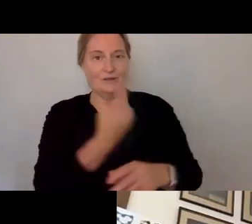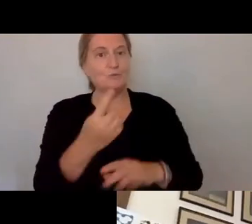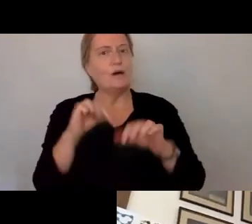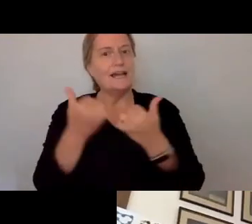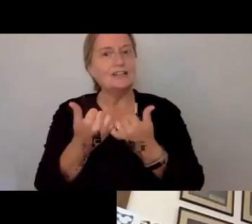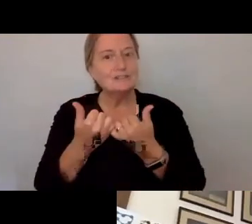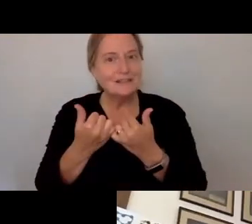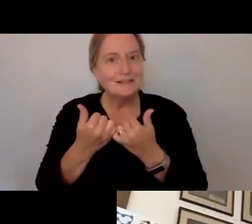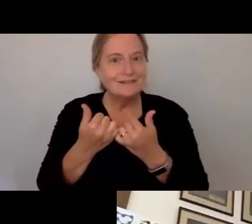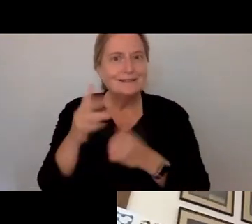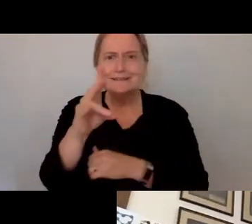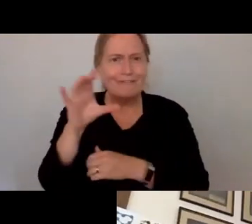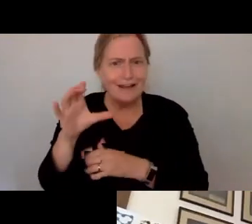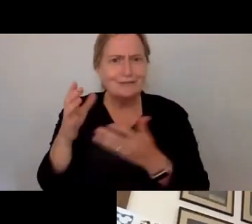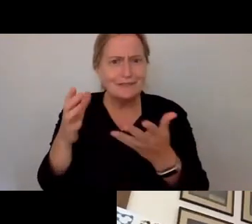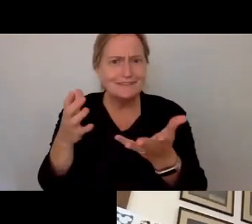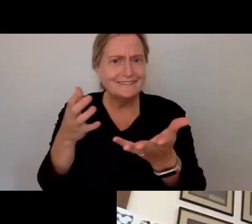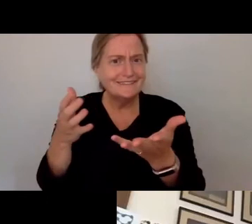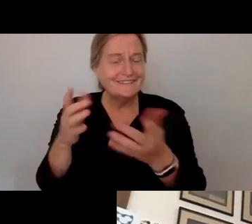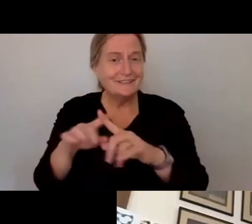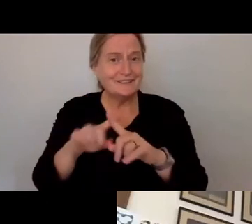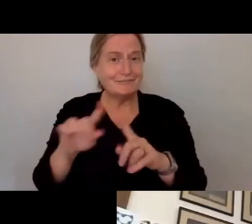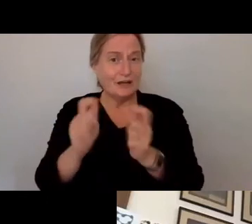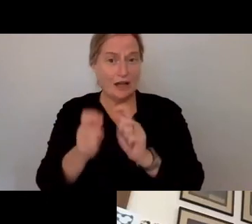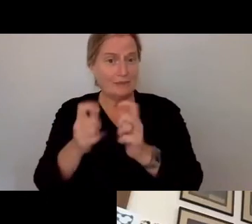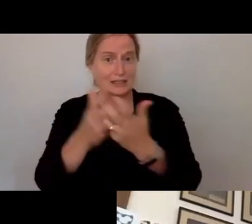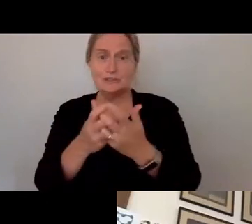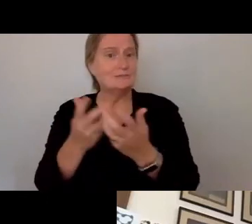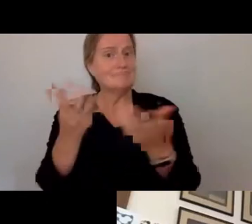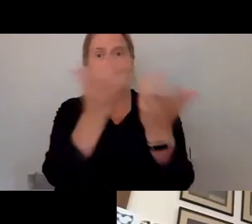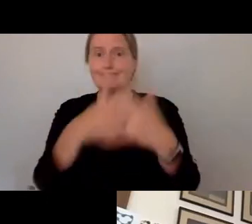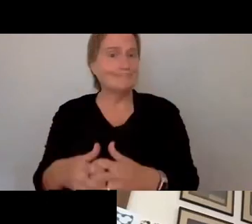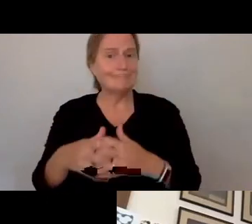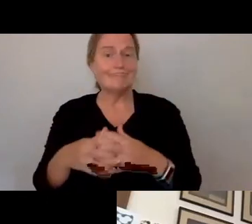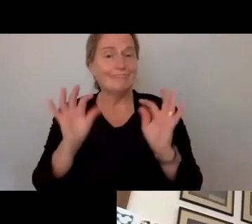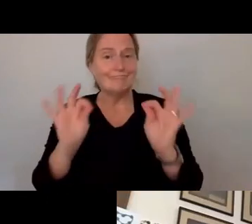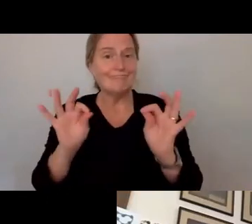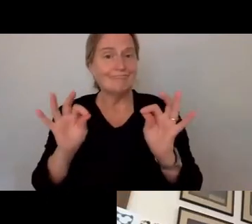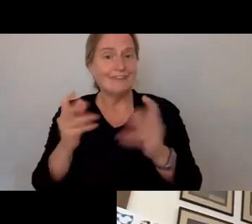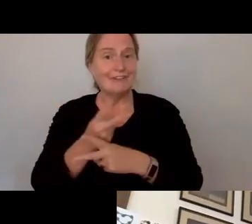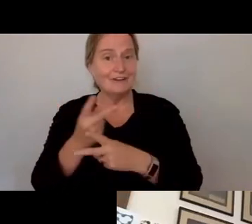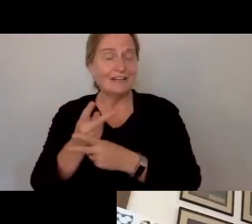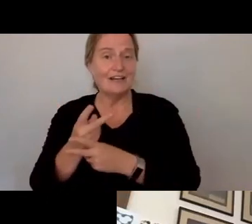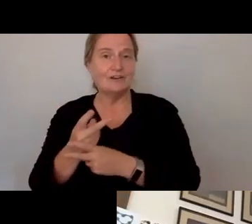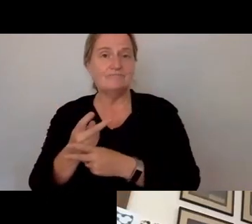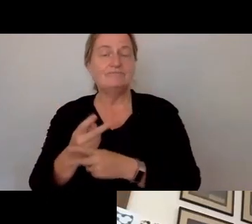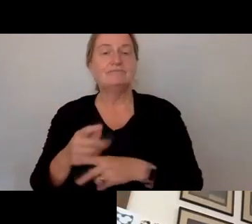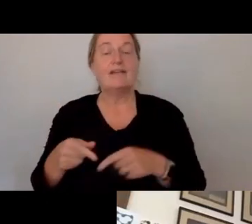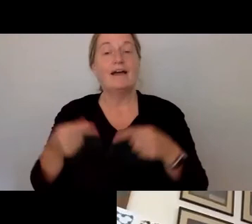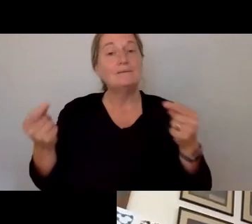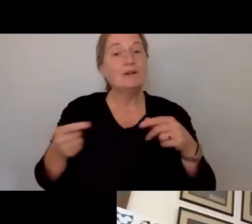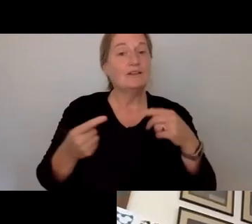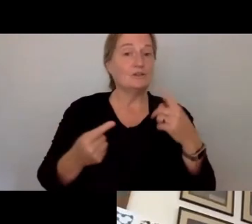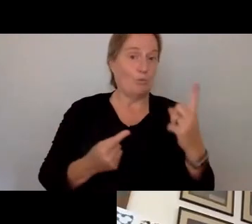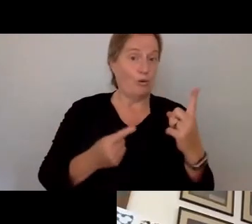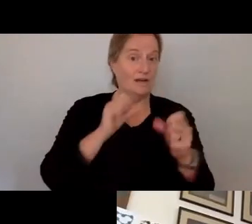give you a prime example since Jim brought it up. One employee who lives